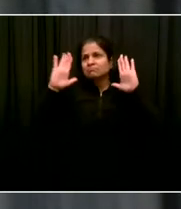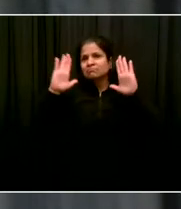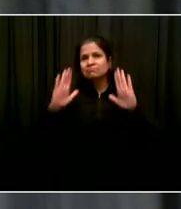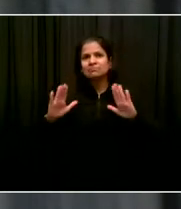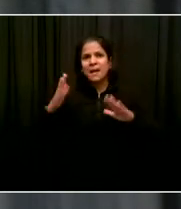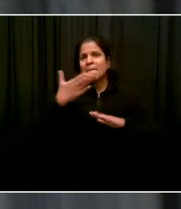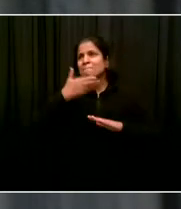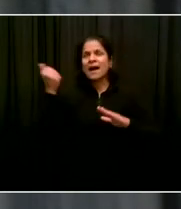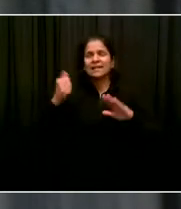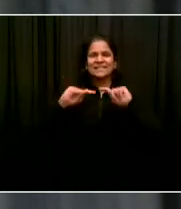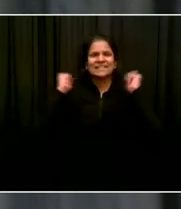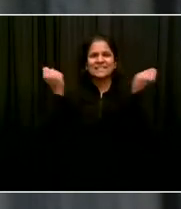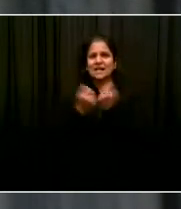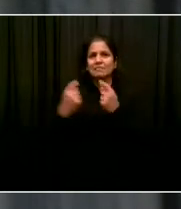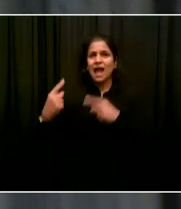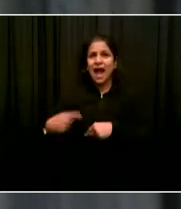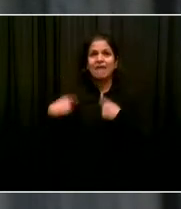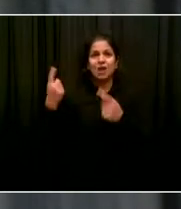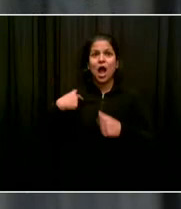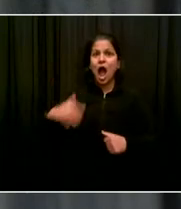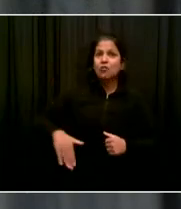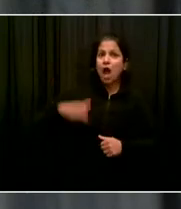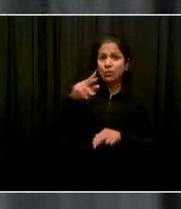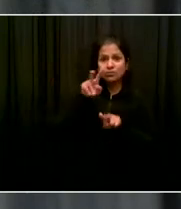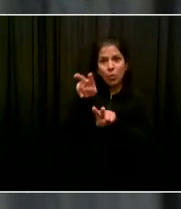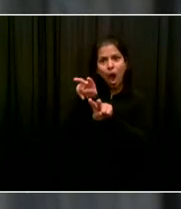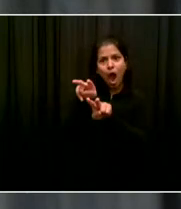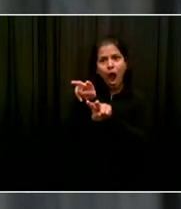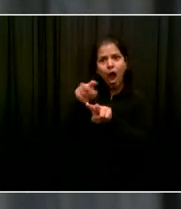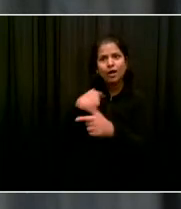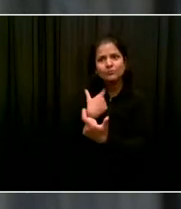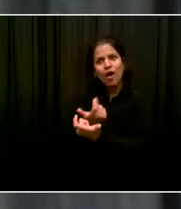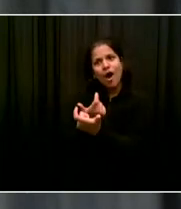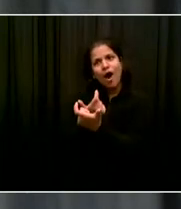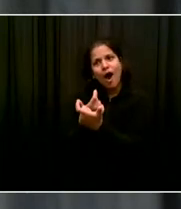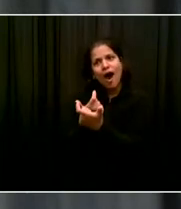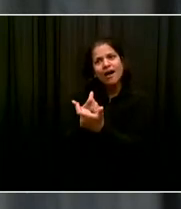with. And moving forward, Patrick Ewing,